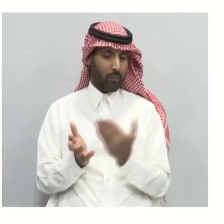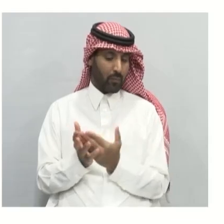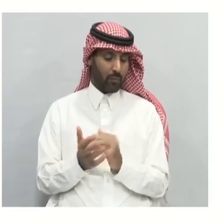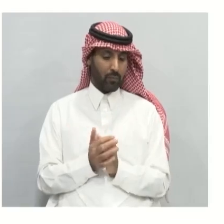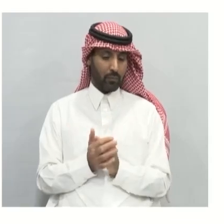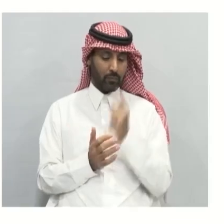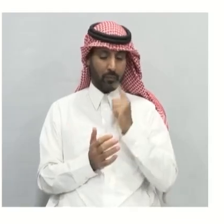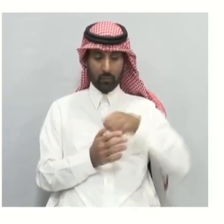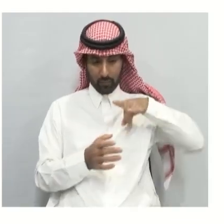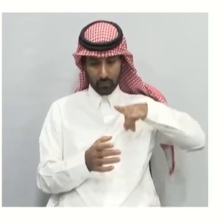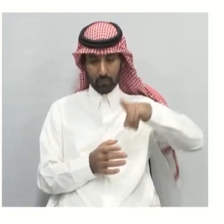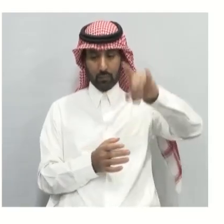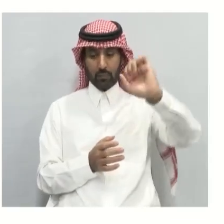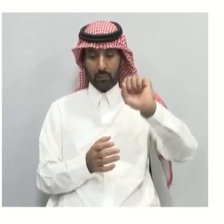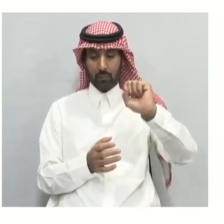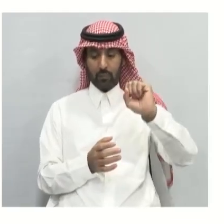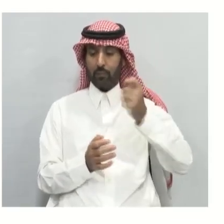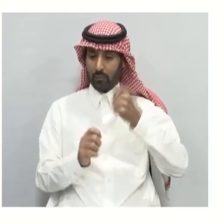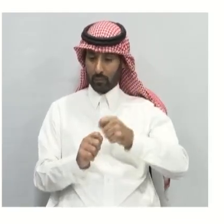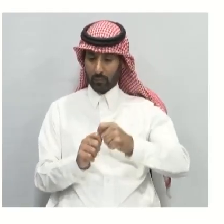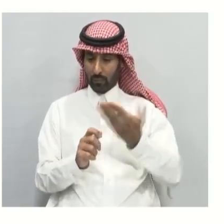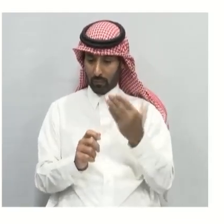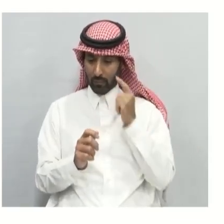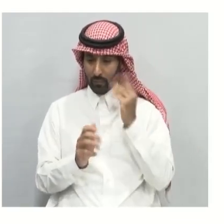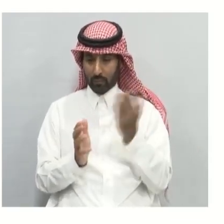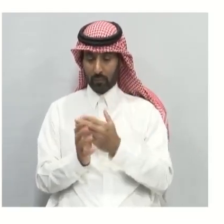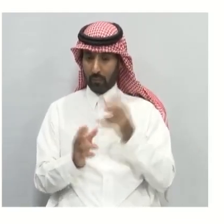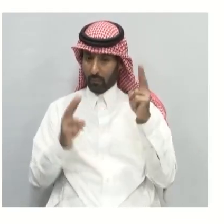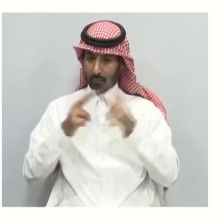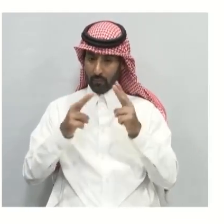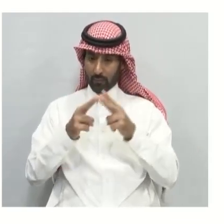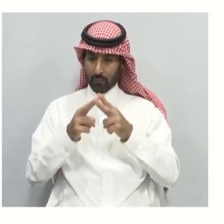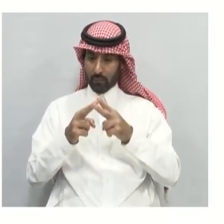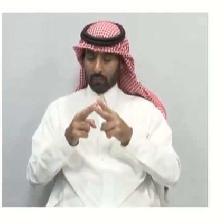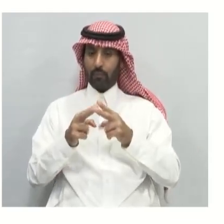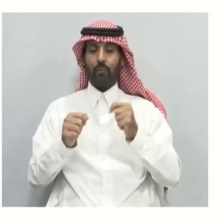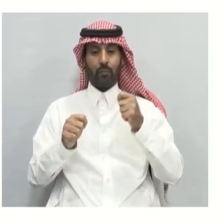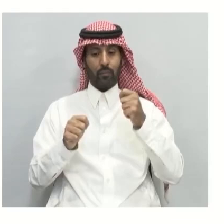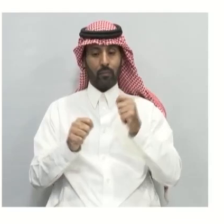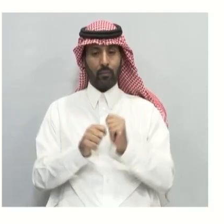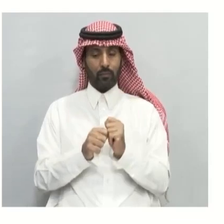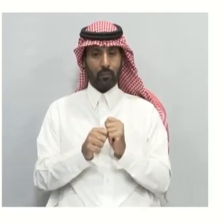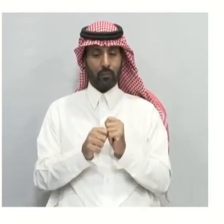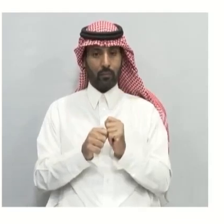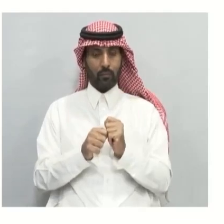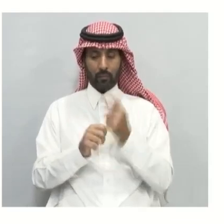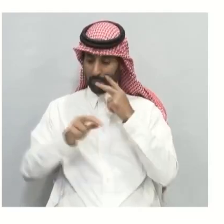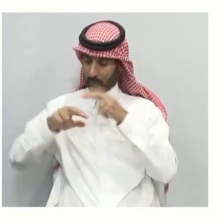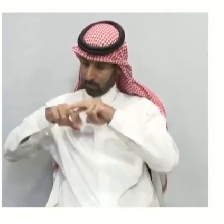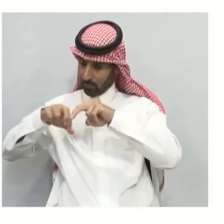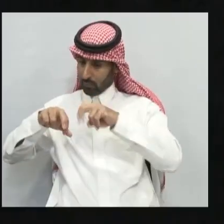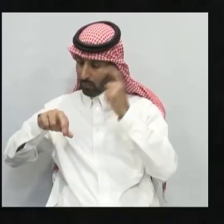Airplane is an invention. Electricity It is actually a